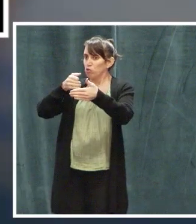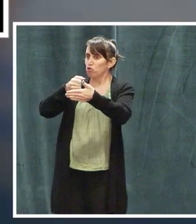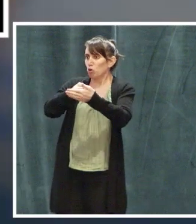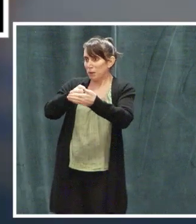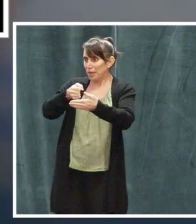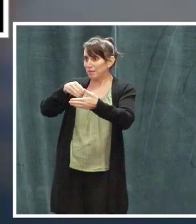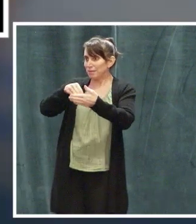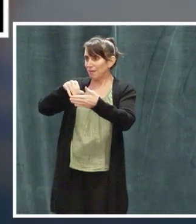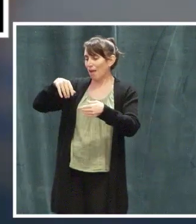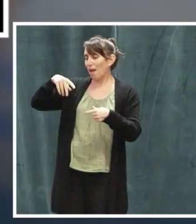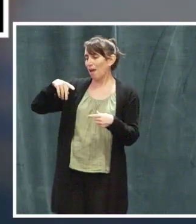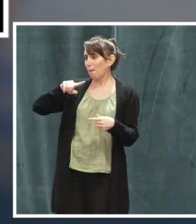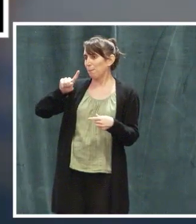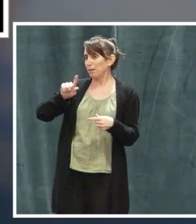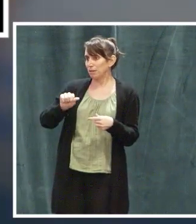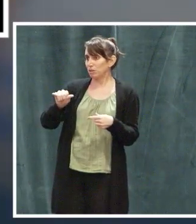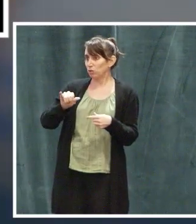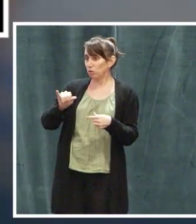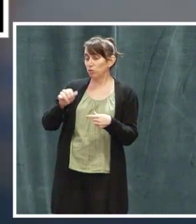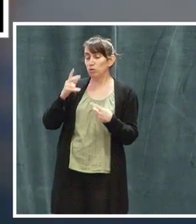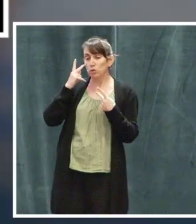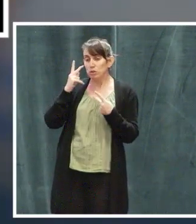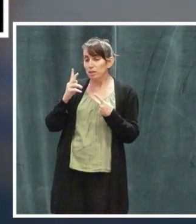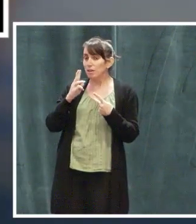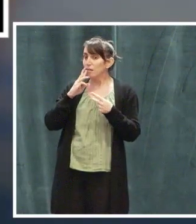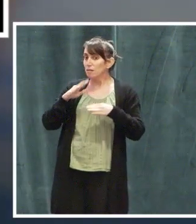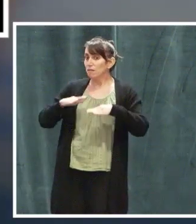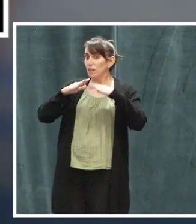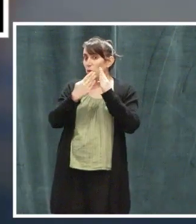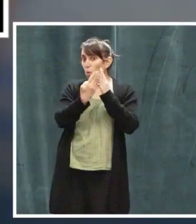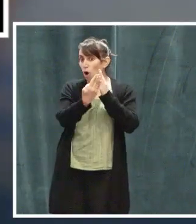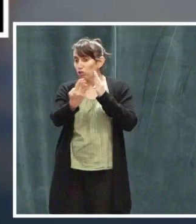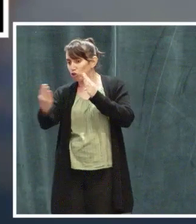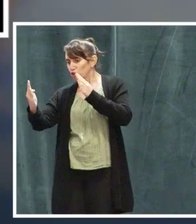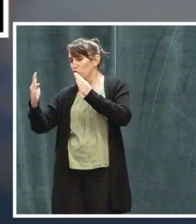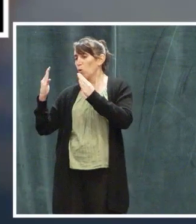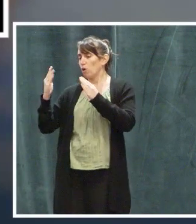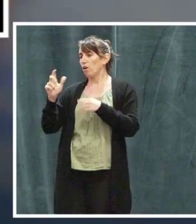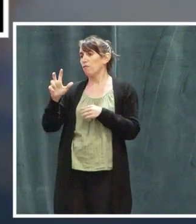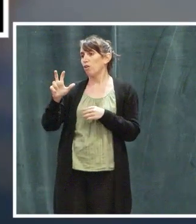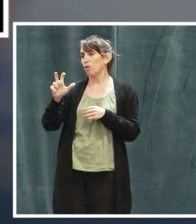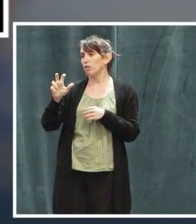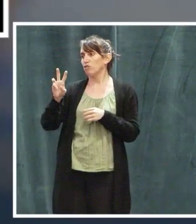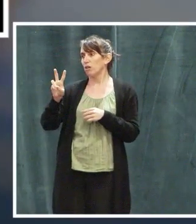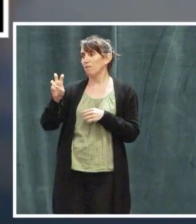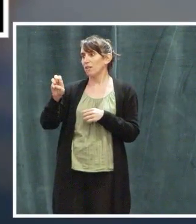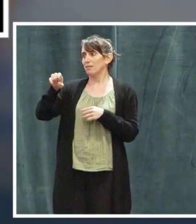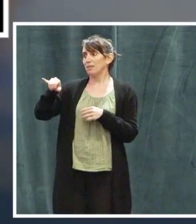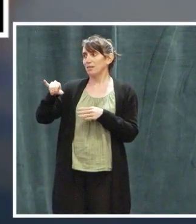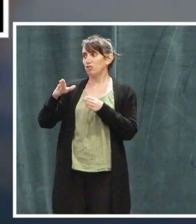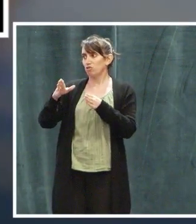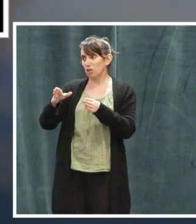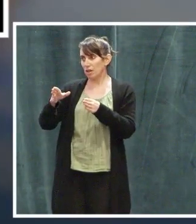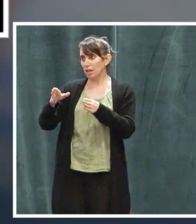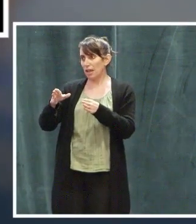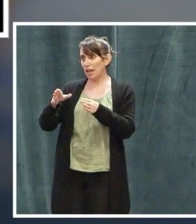as well. So here you can see that the flood wall turns the corner of 300 Vesey Street and picks up right where Gwen left off near the